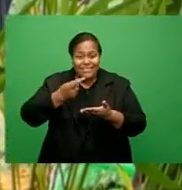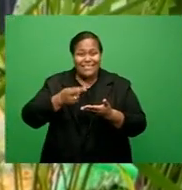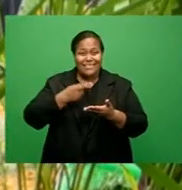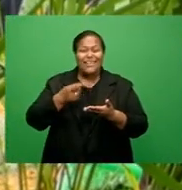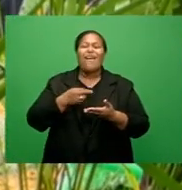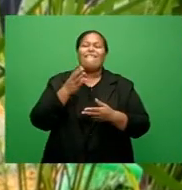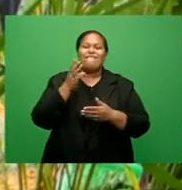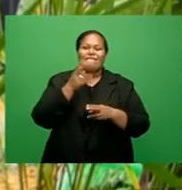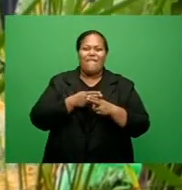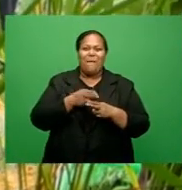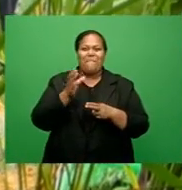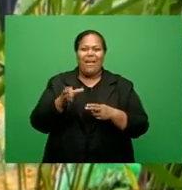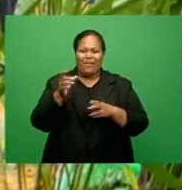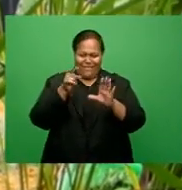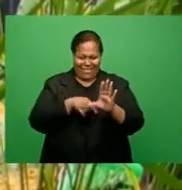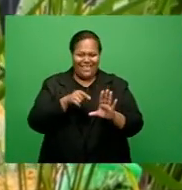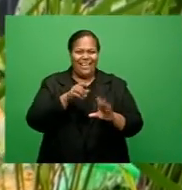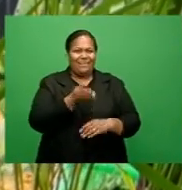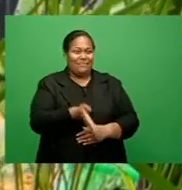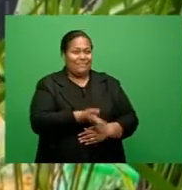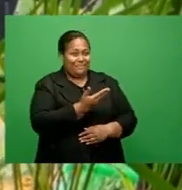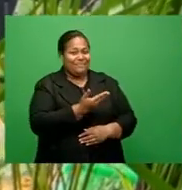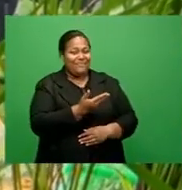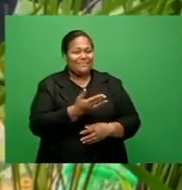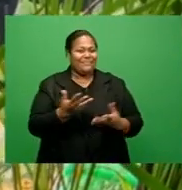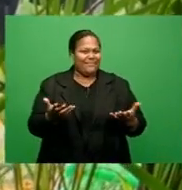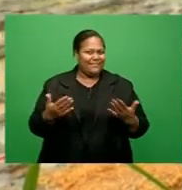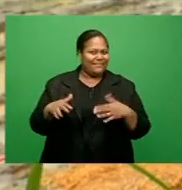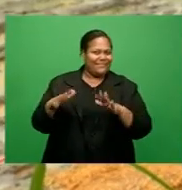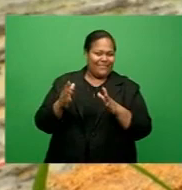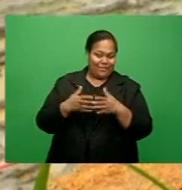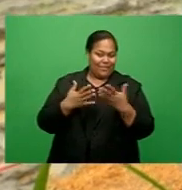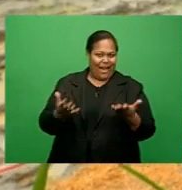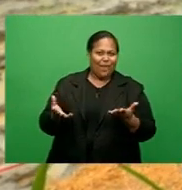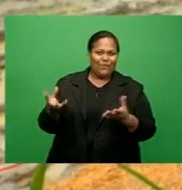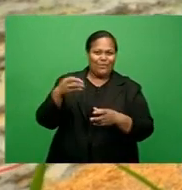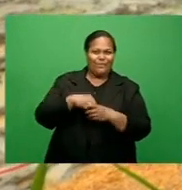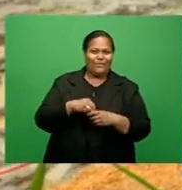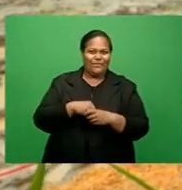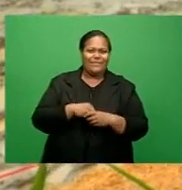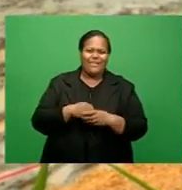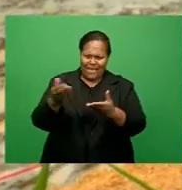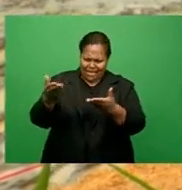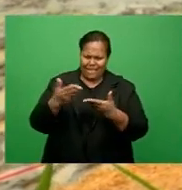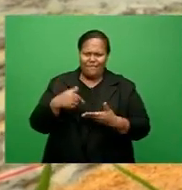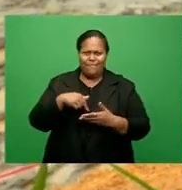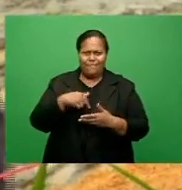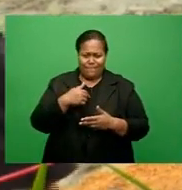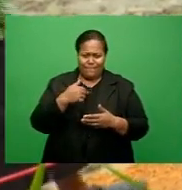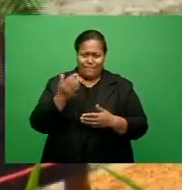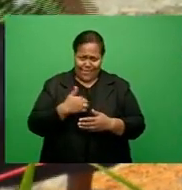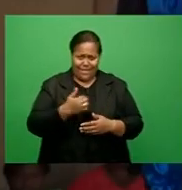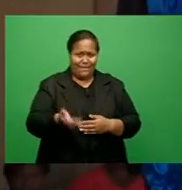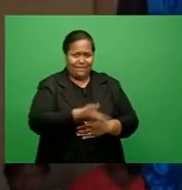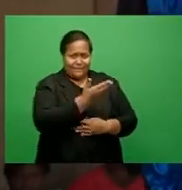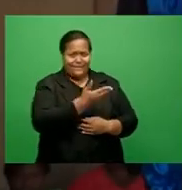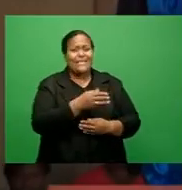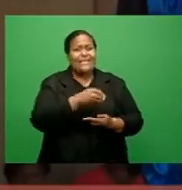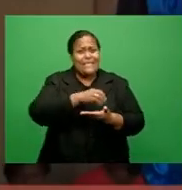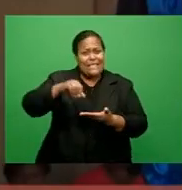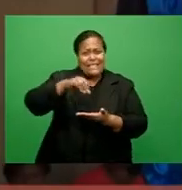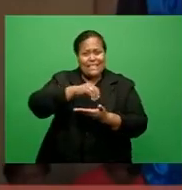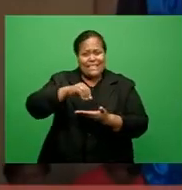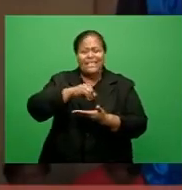more opportunities to be tapped in this multi-million-dollar sector. They gave me the seeds, so I start planting rice from